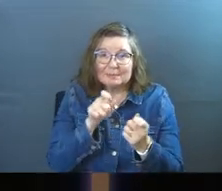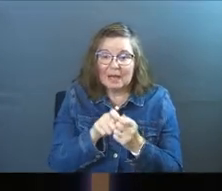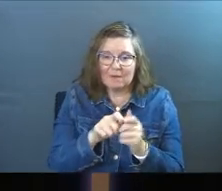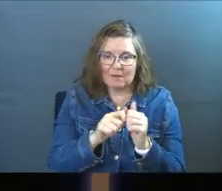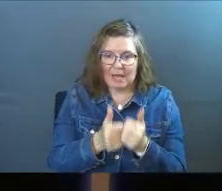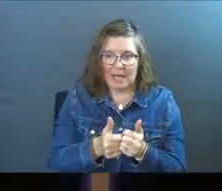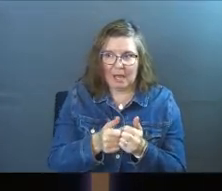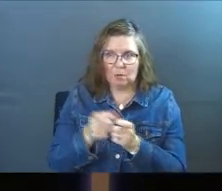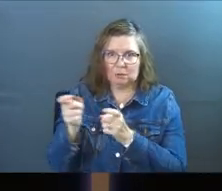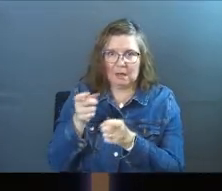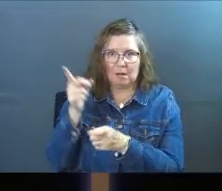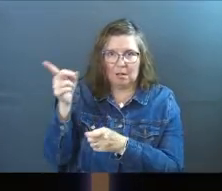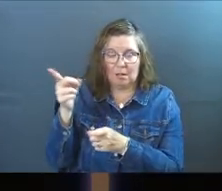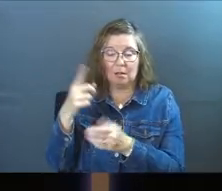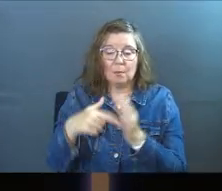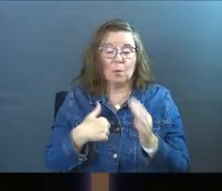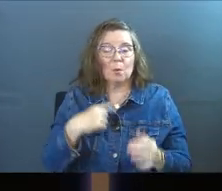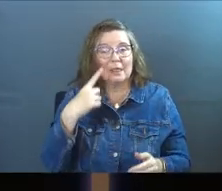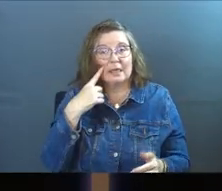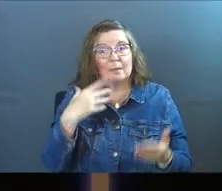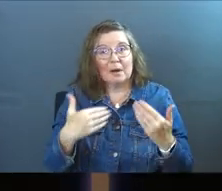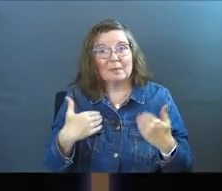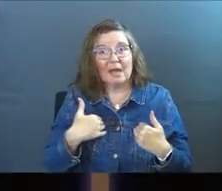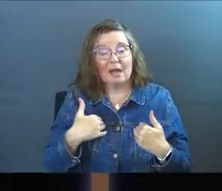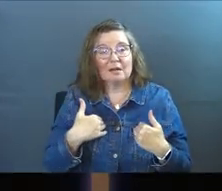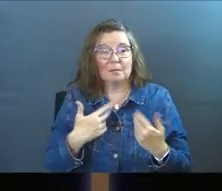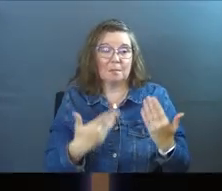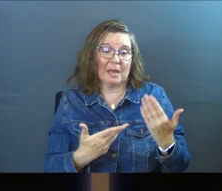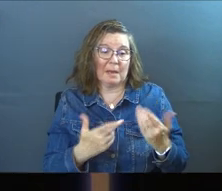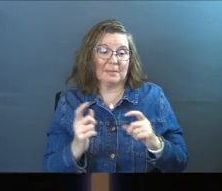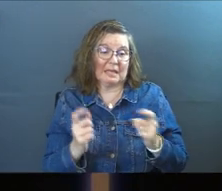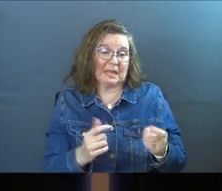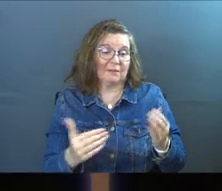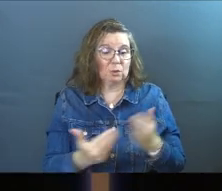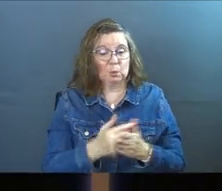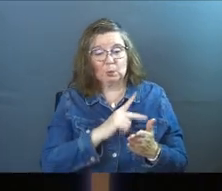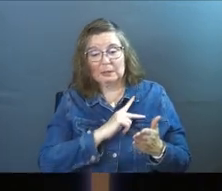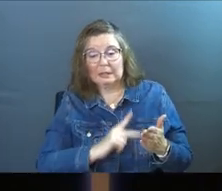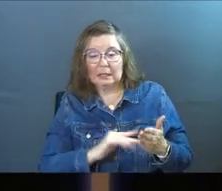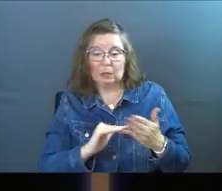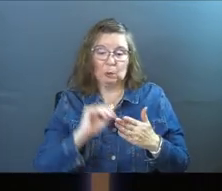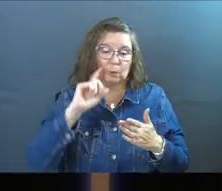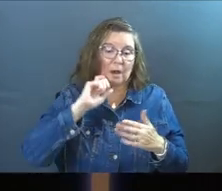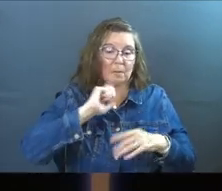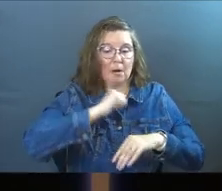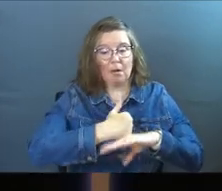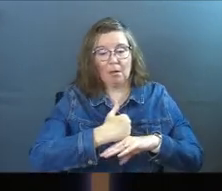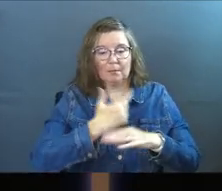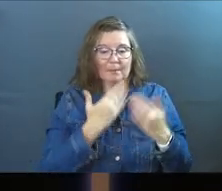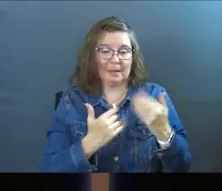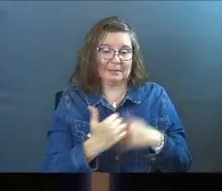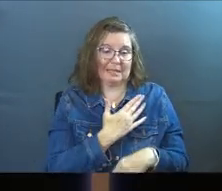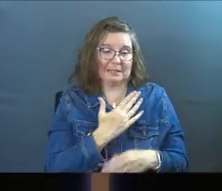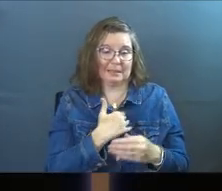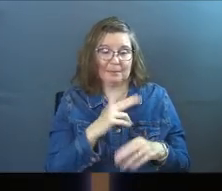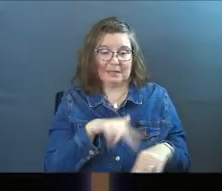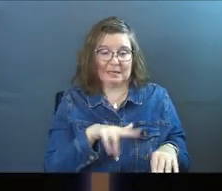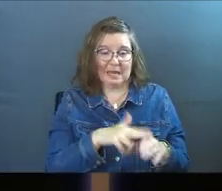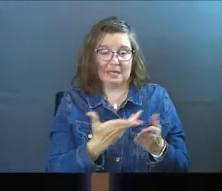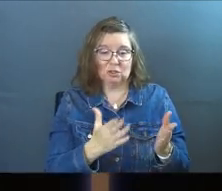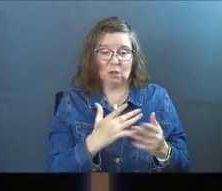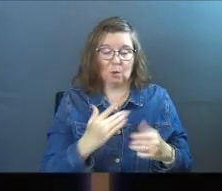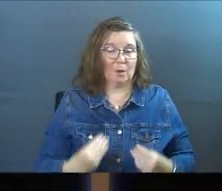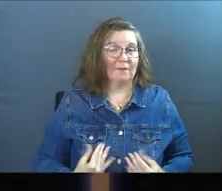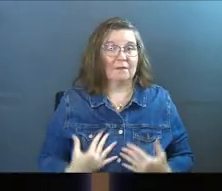specify how God should deal with it, but we think he probably had in mind, like, maybe give us a new king and a new government, maybe send some kind of